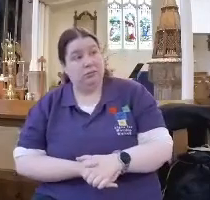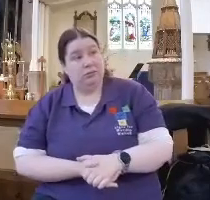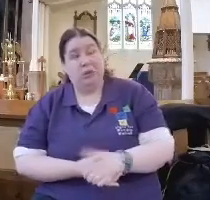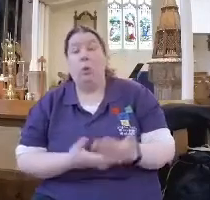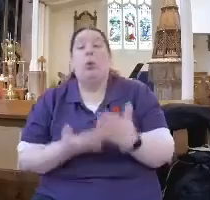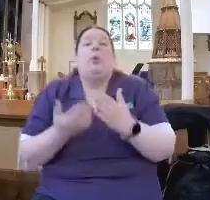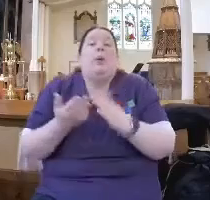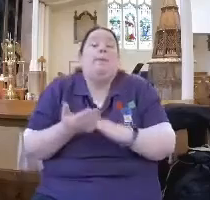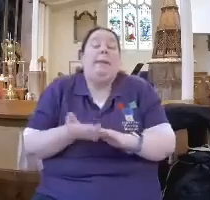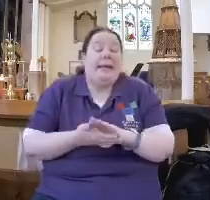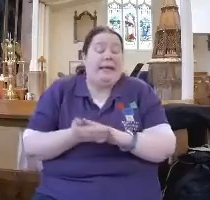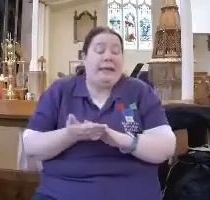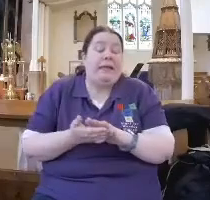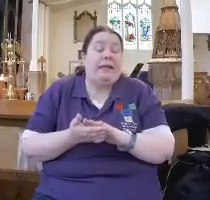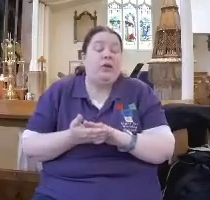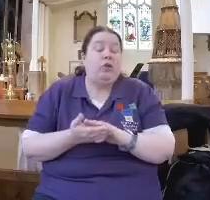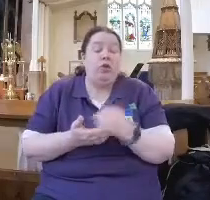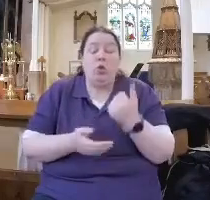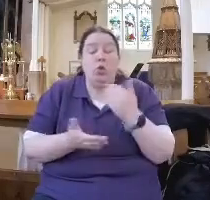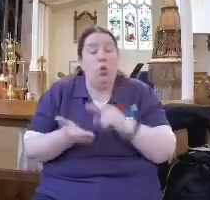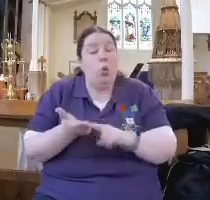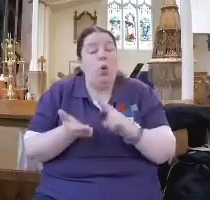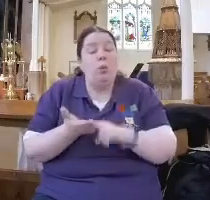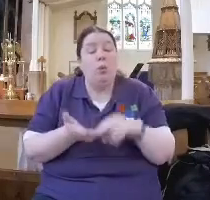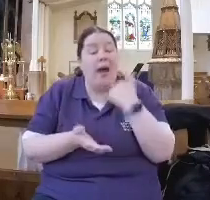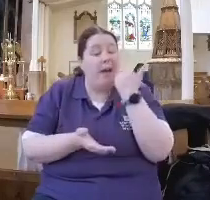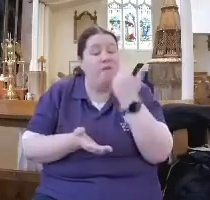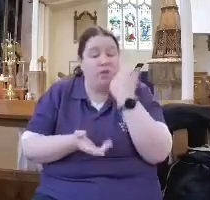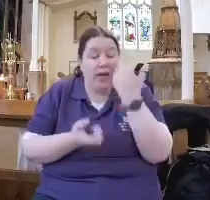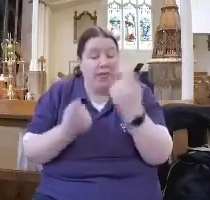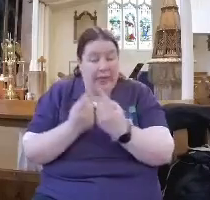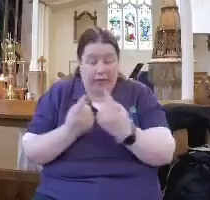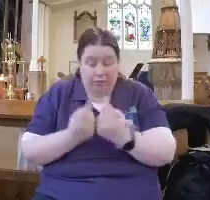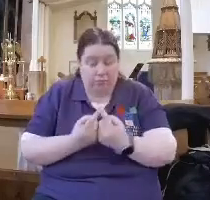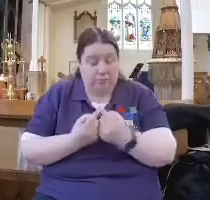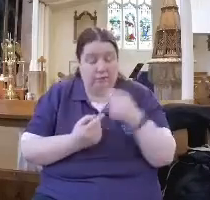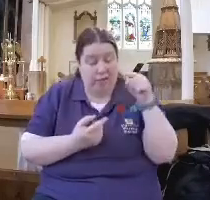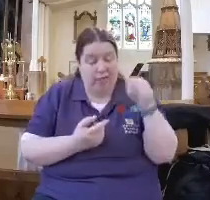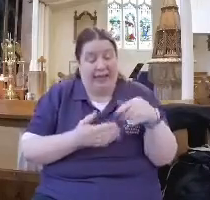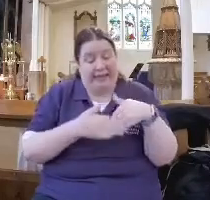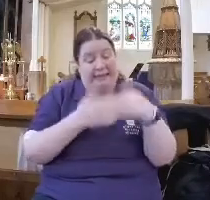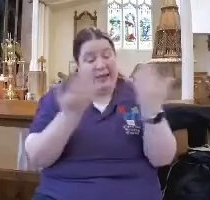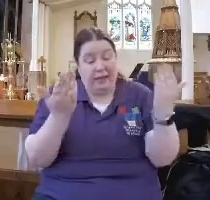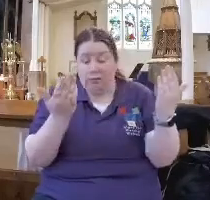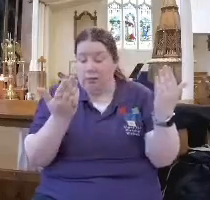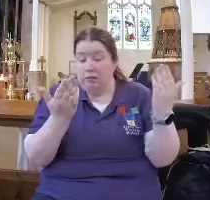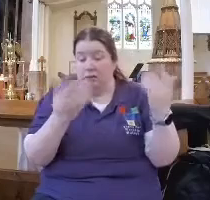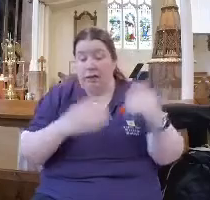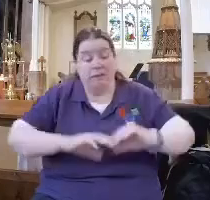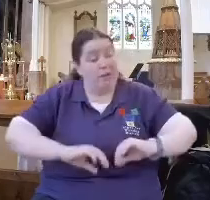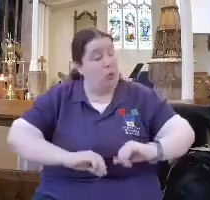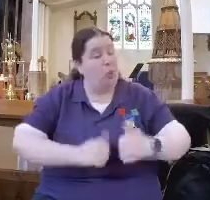would mean that you did the normal things you do on a Tuesday or Wednesday, and it all went fine.